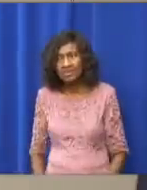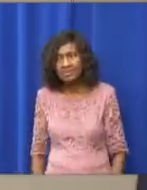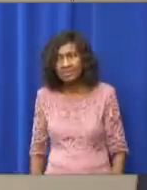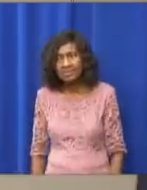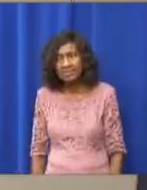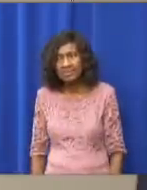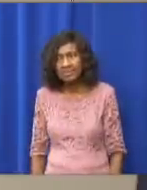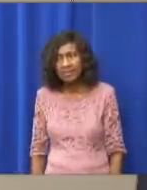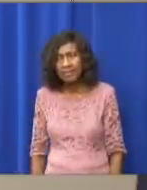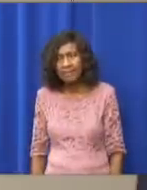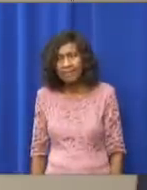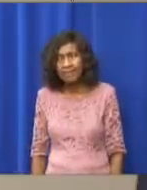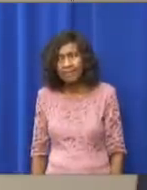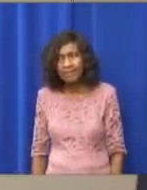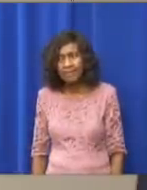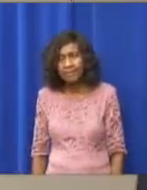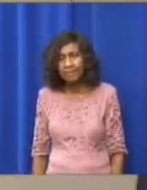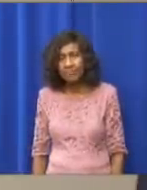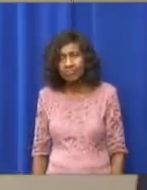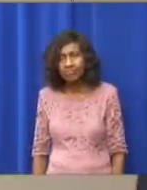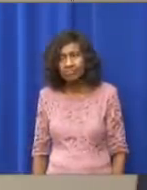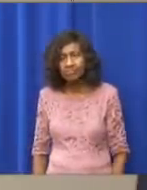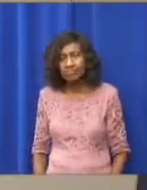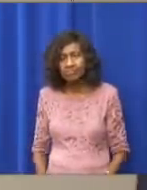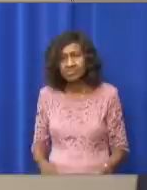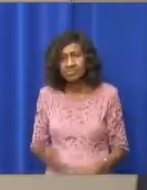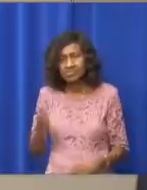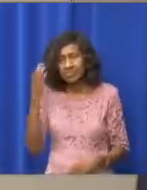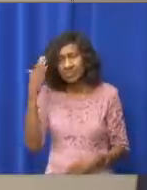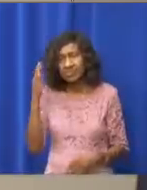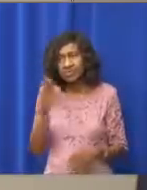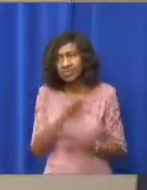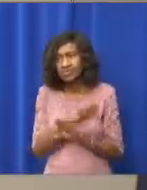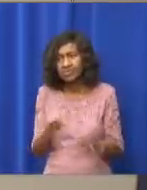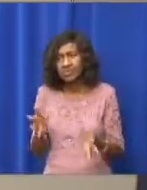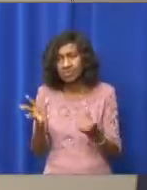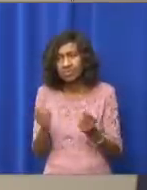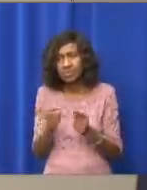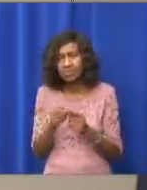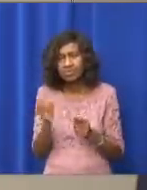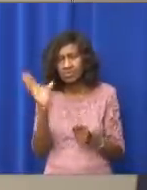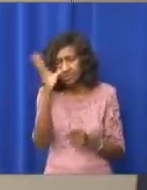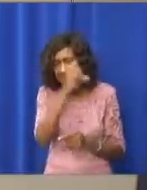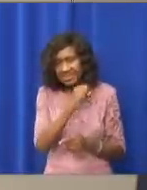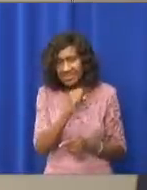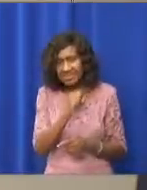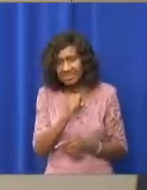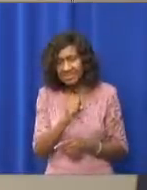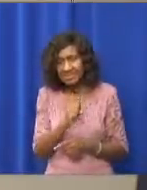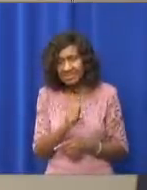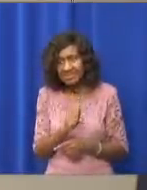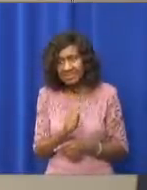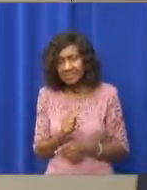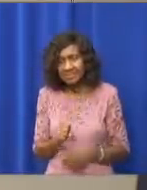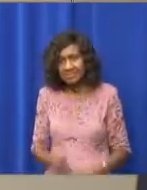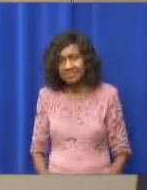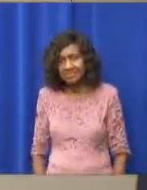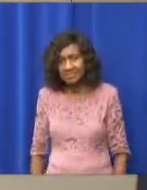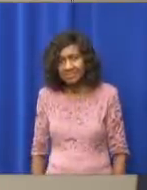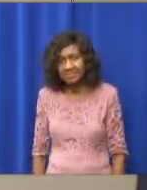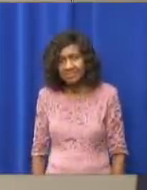I would hate to guess. Is Dr. Williams on here? Yes, he